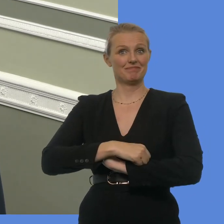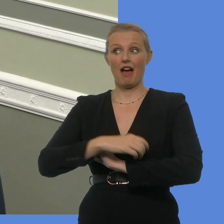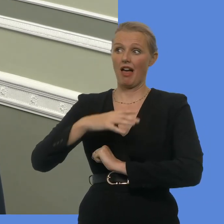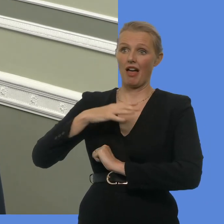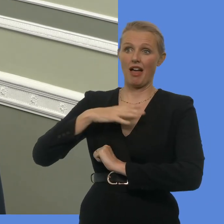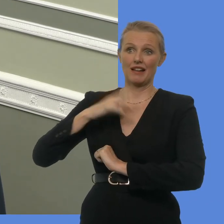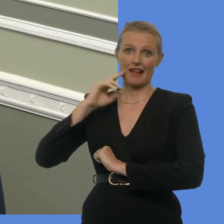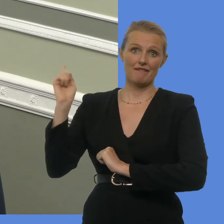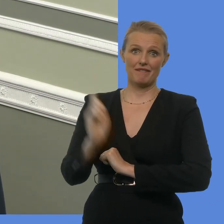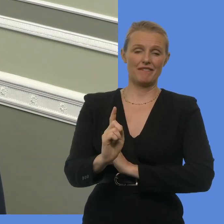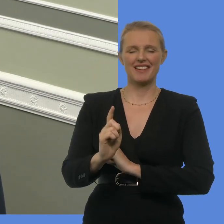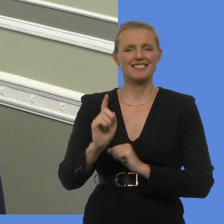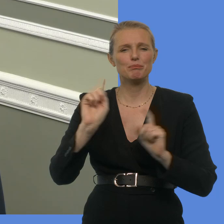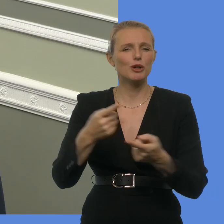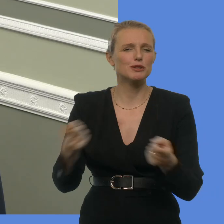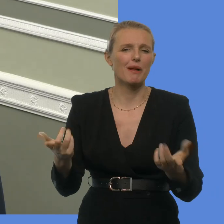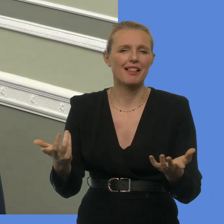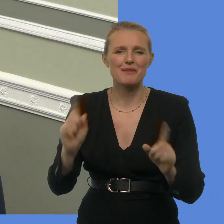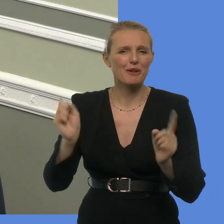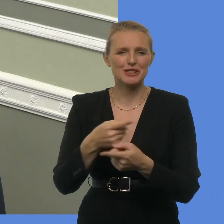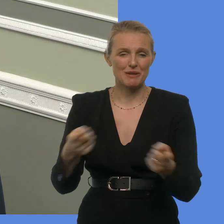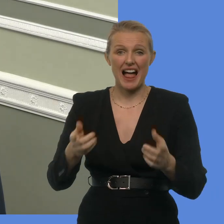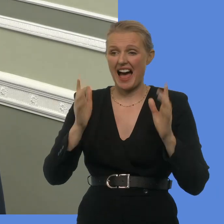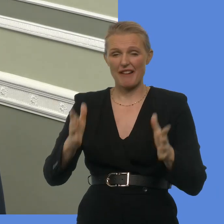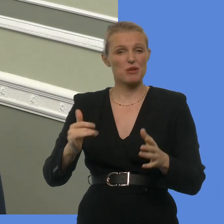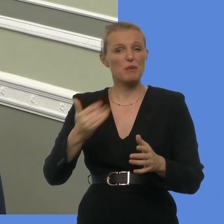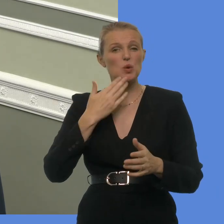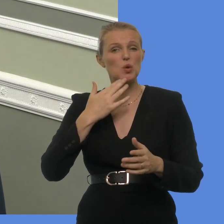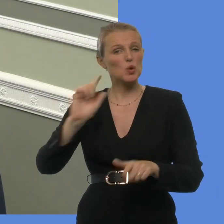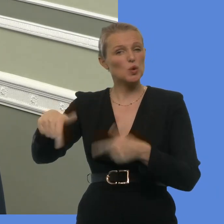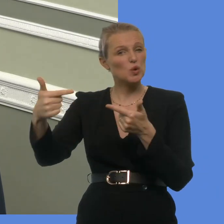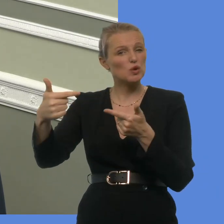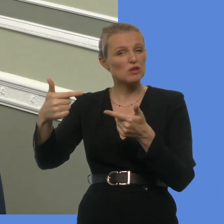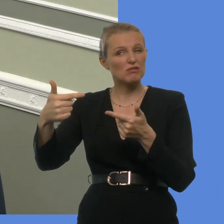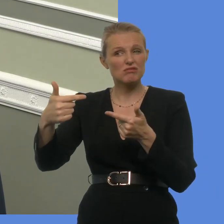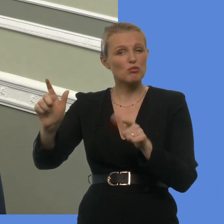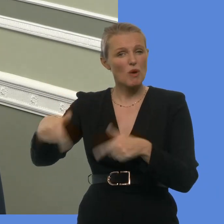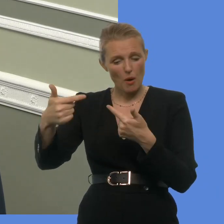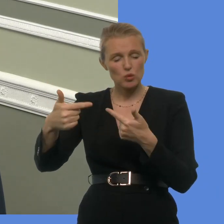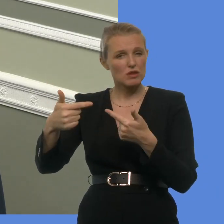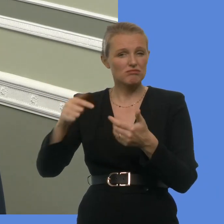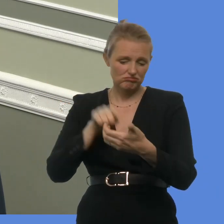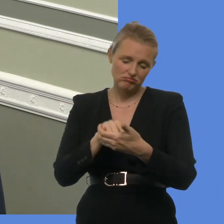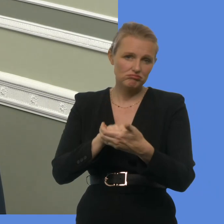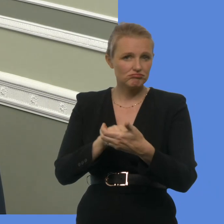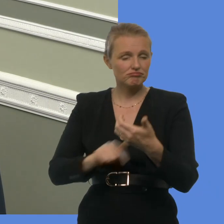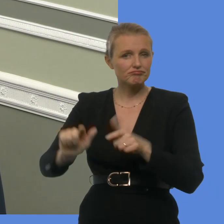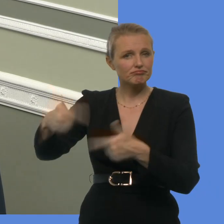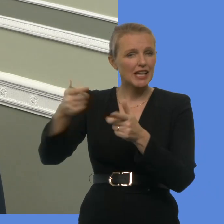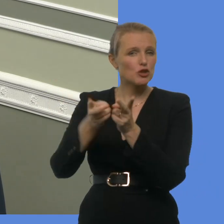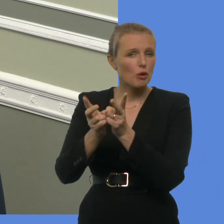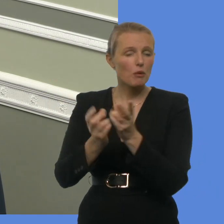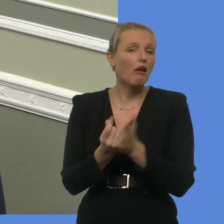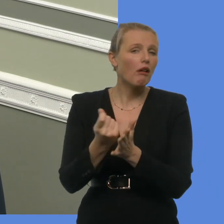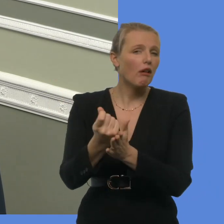case somebody comes in. I'm sure that it'll have to be a service that can be accessed online. So if we can get at some